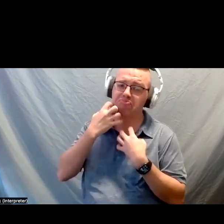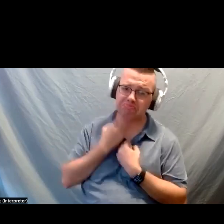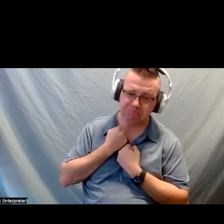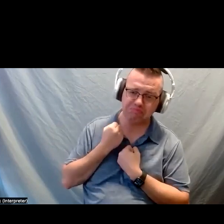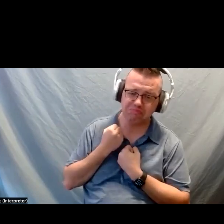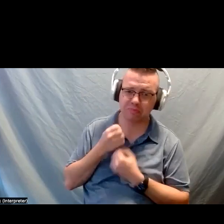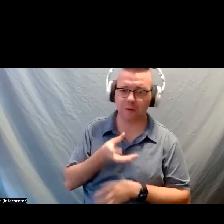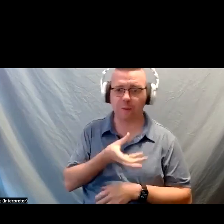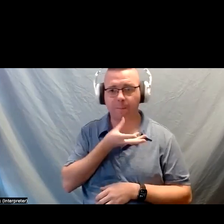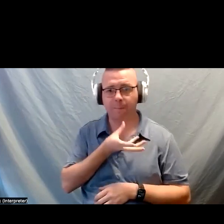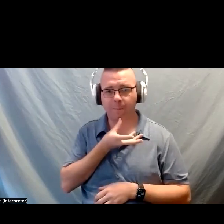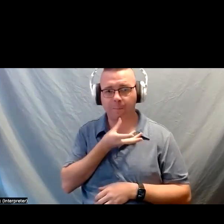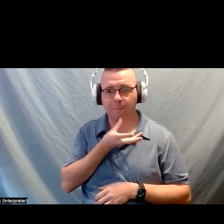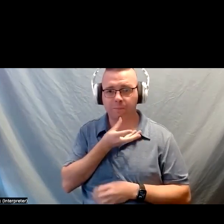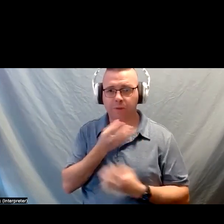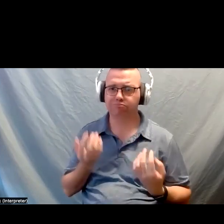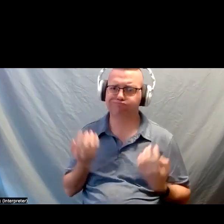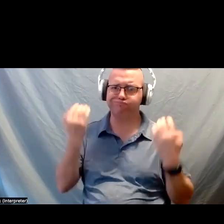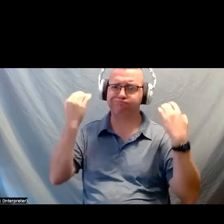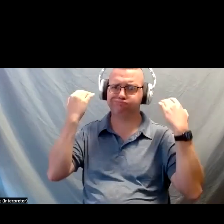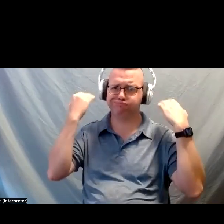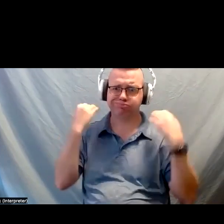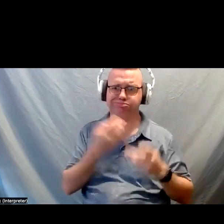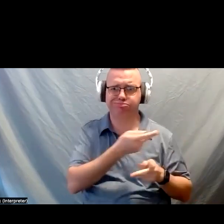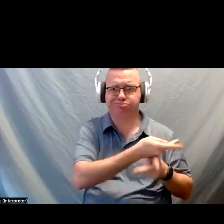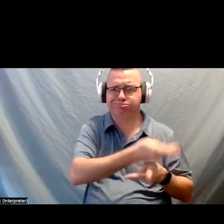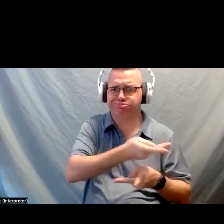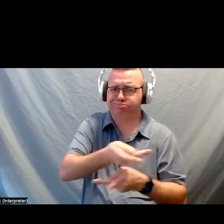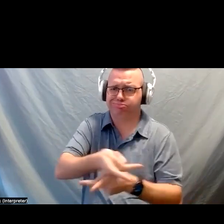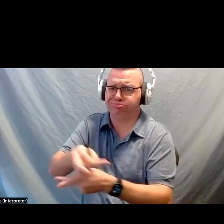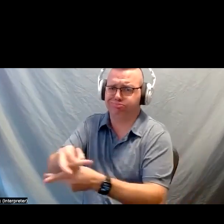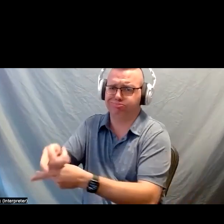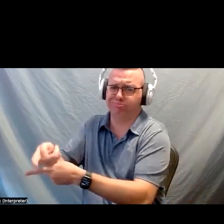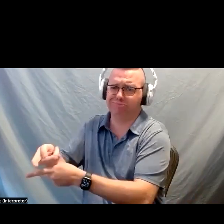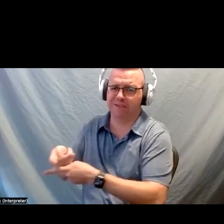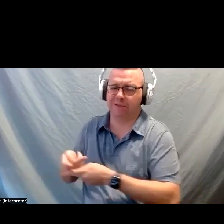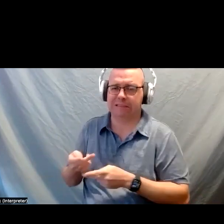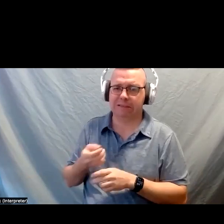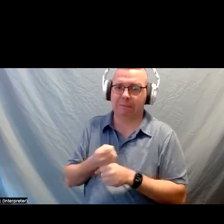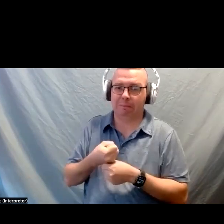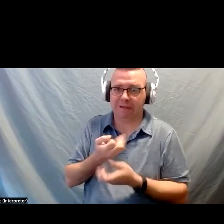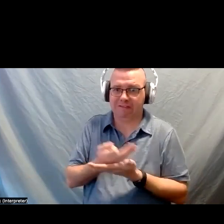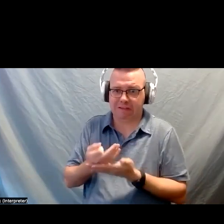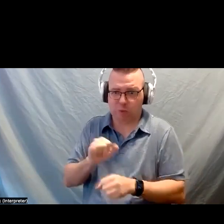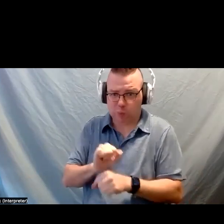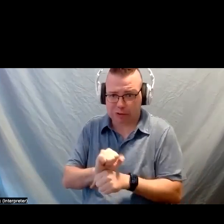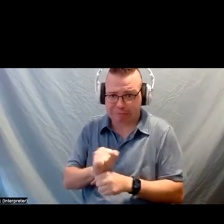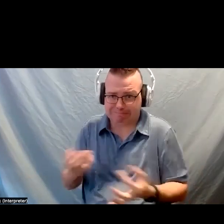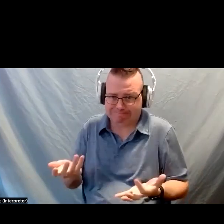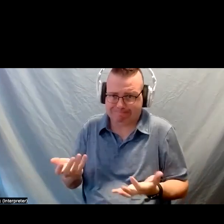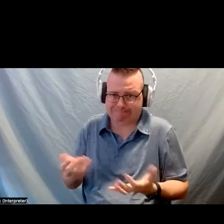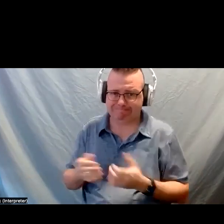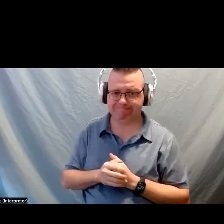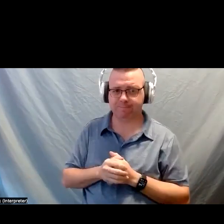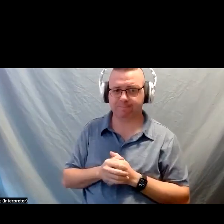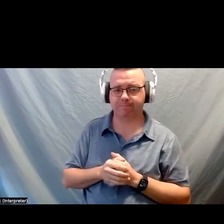Her mother, I think, was overwhelmed with the task of mothering and making ends meet, and